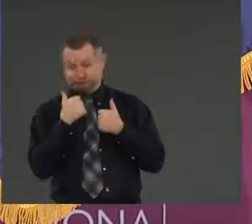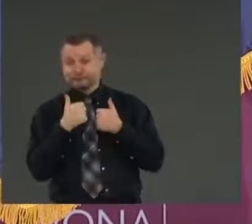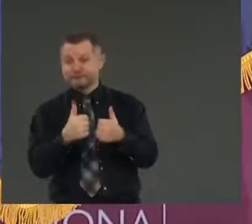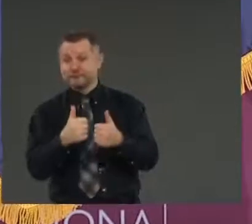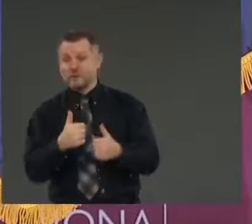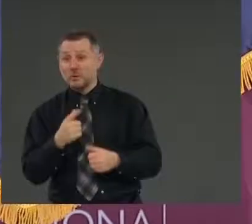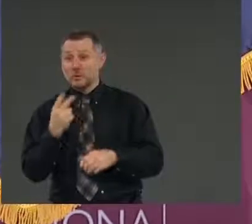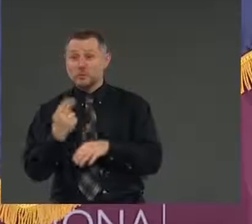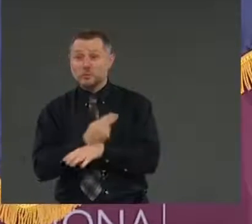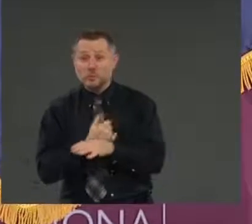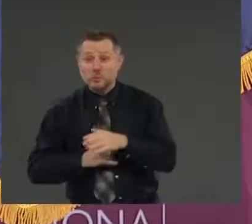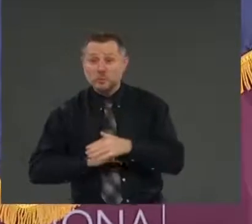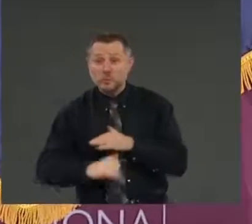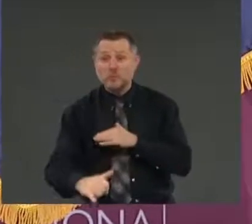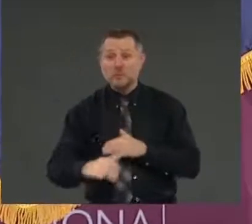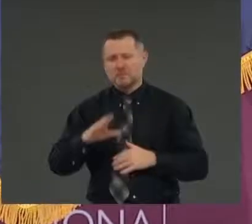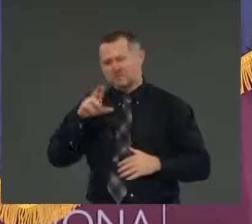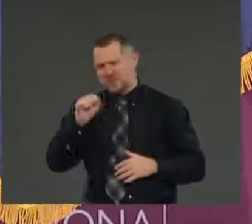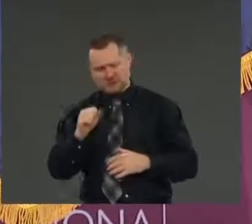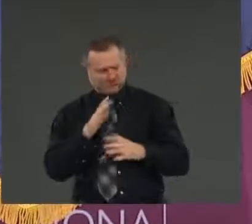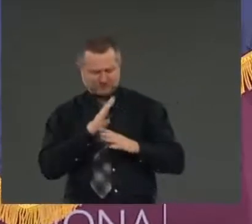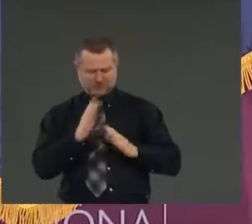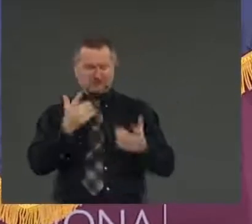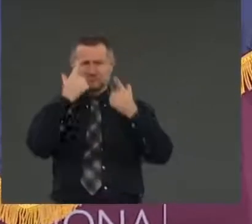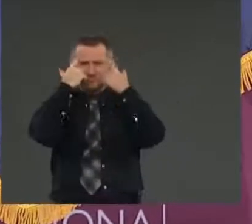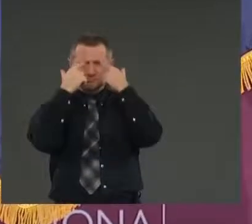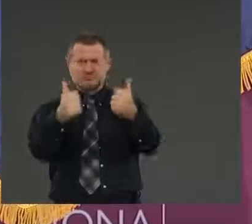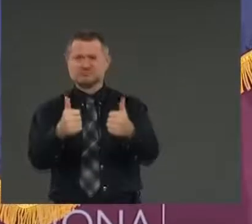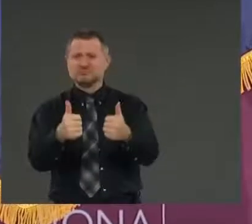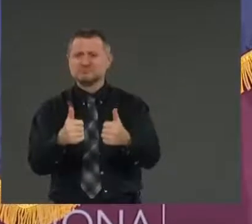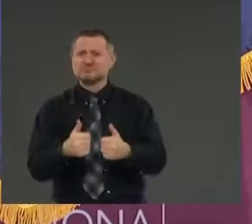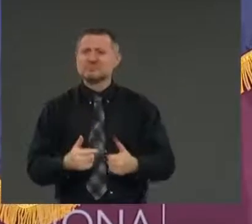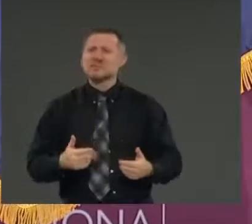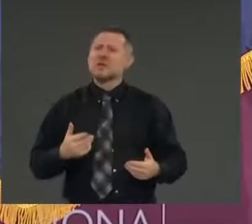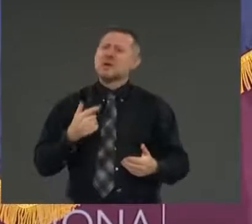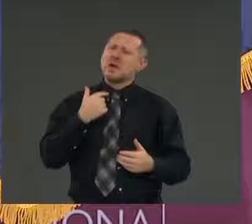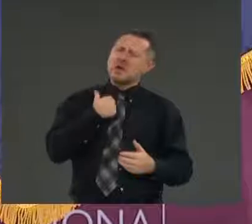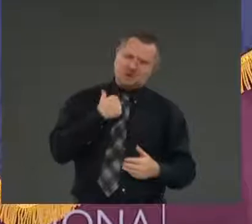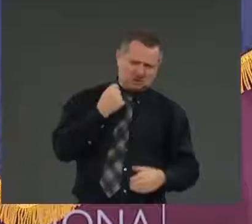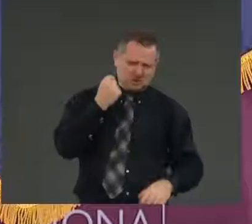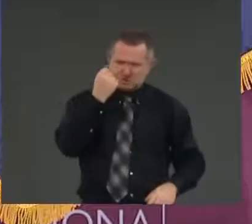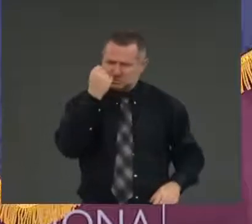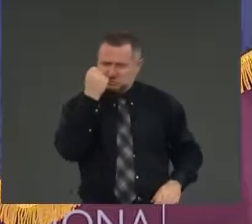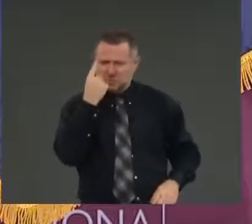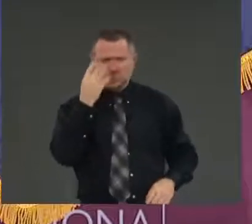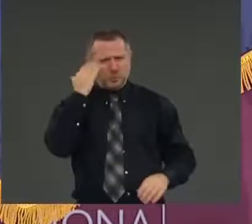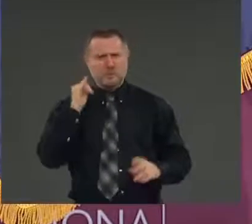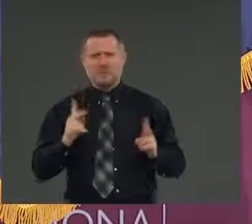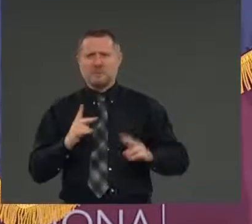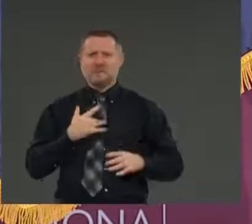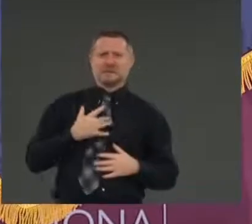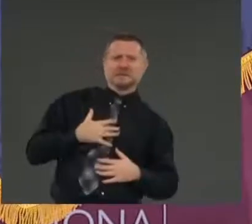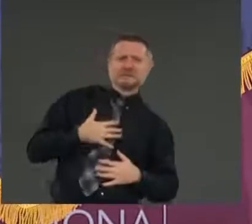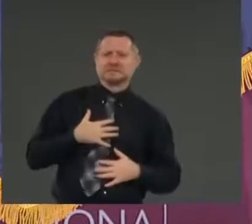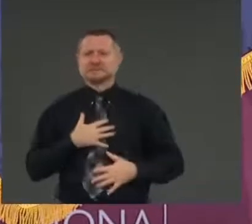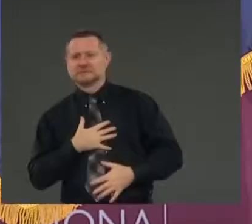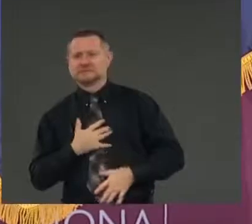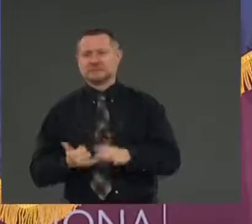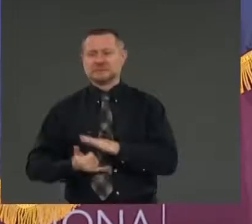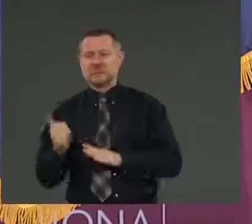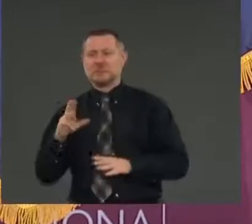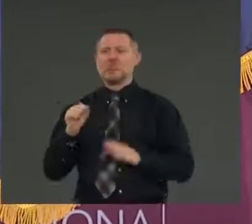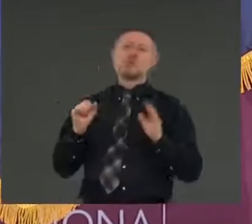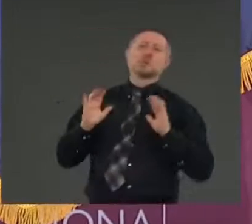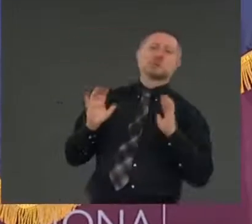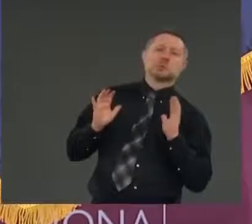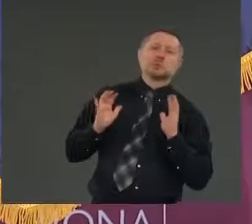transit, you take public transit. I understand why people would be anxious about public transit. That's why